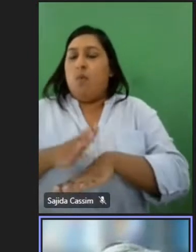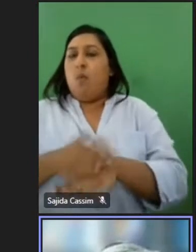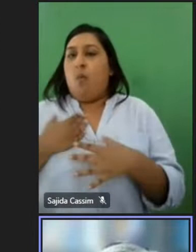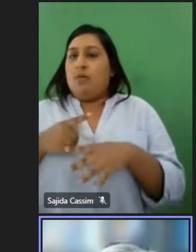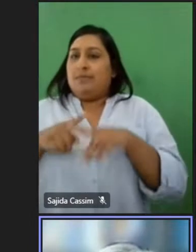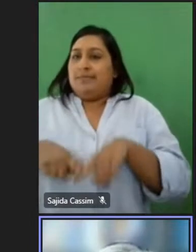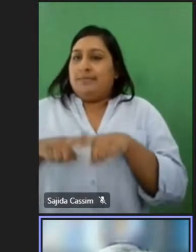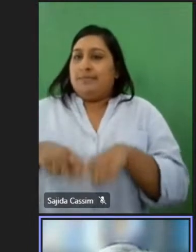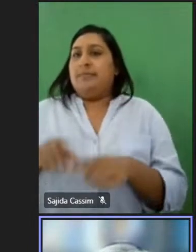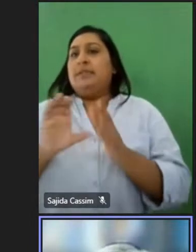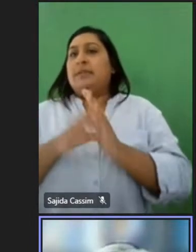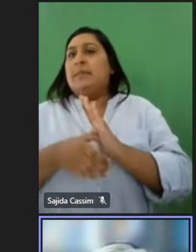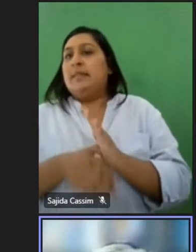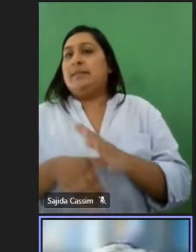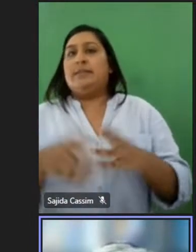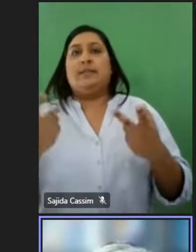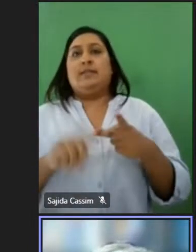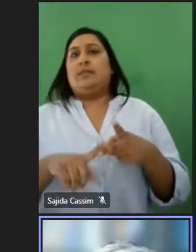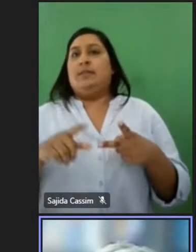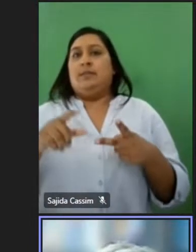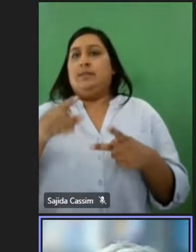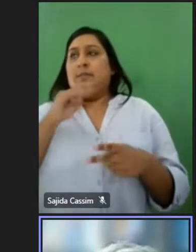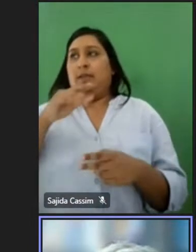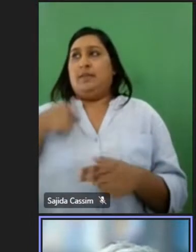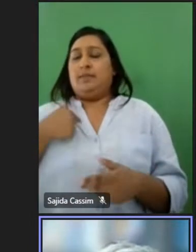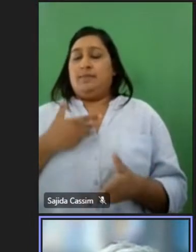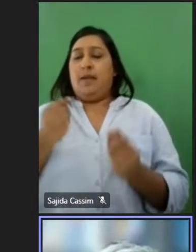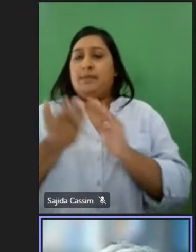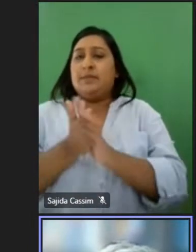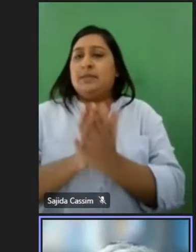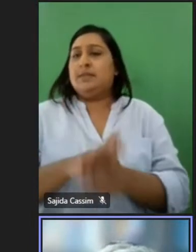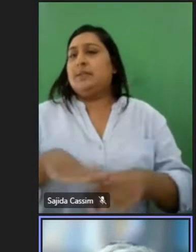disability NGOs for support. Next slide, please, Tom.